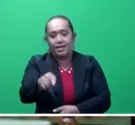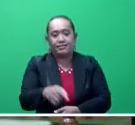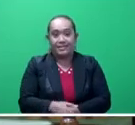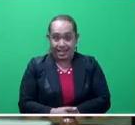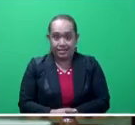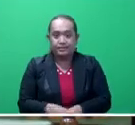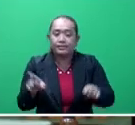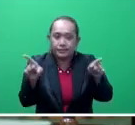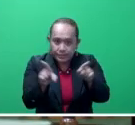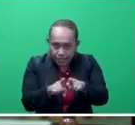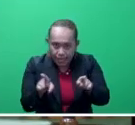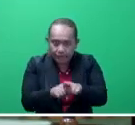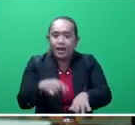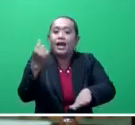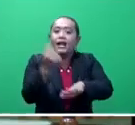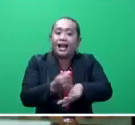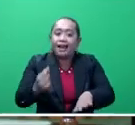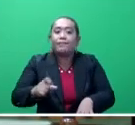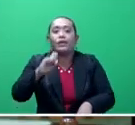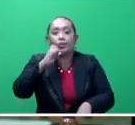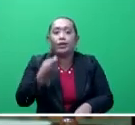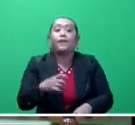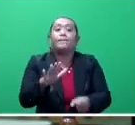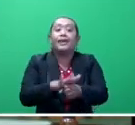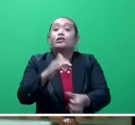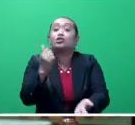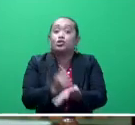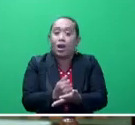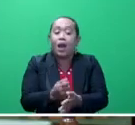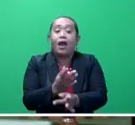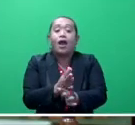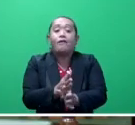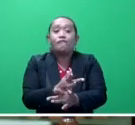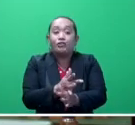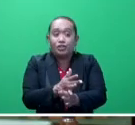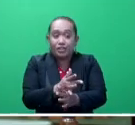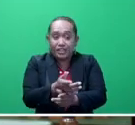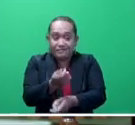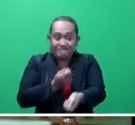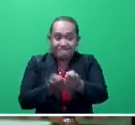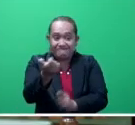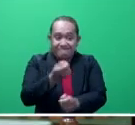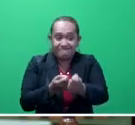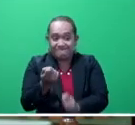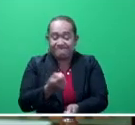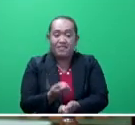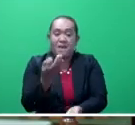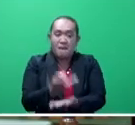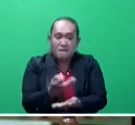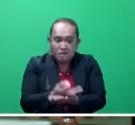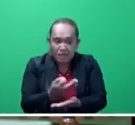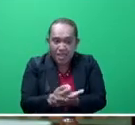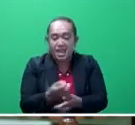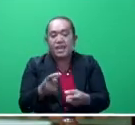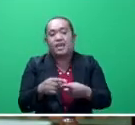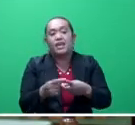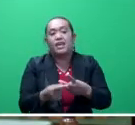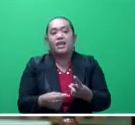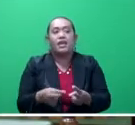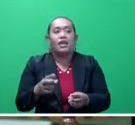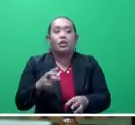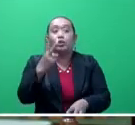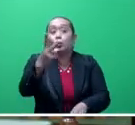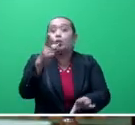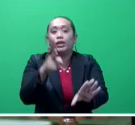vein, government will pay inshore fishing license fees and other associated MSEF fees for the local fishing industry for the next 2